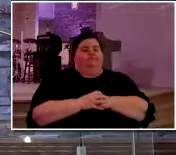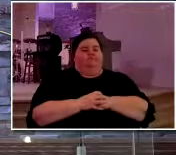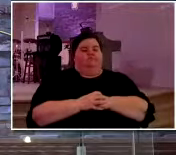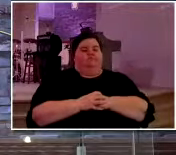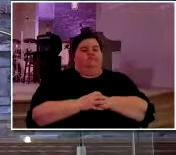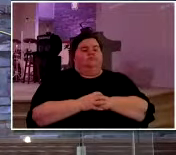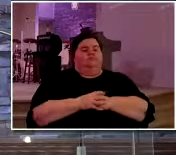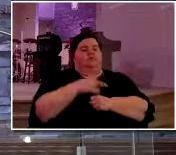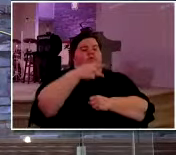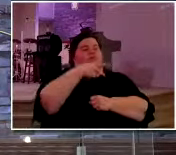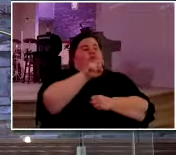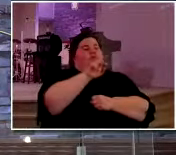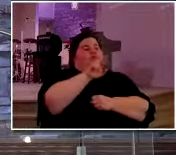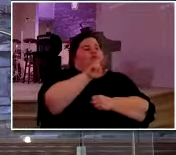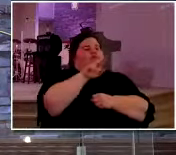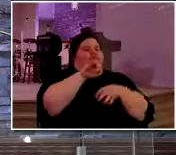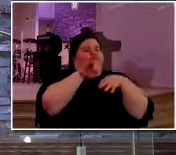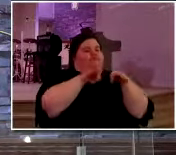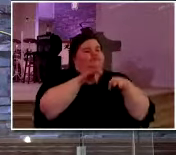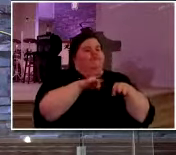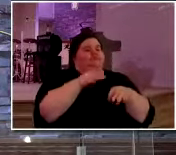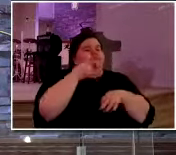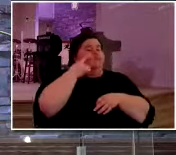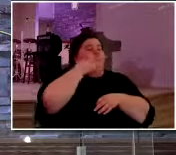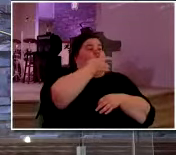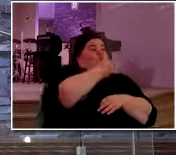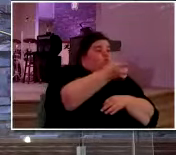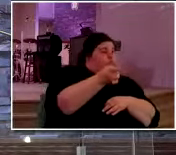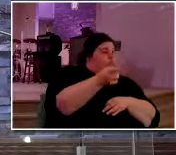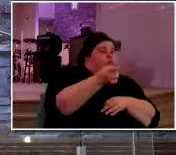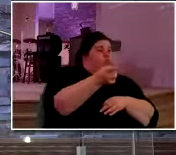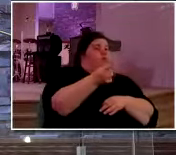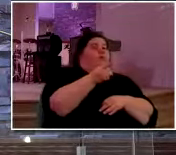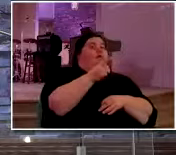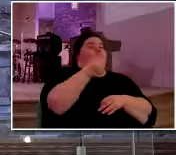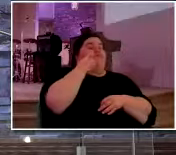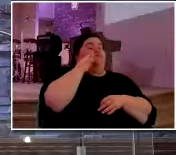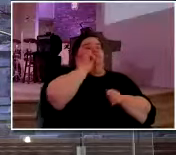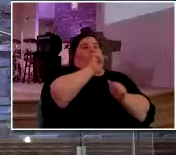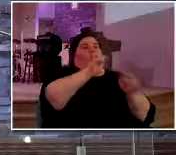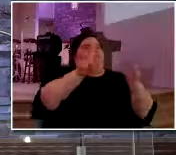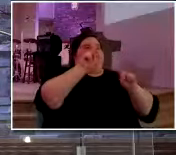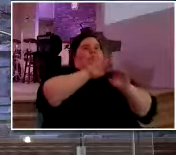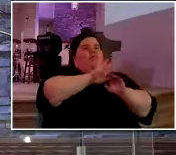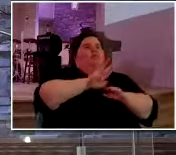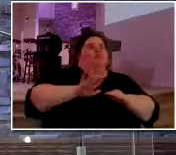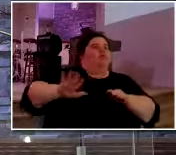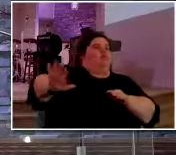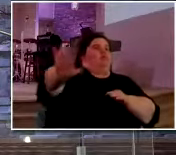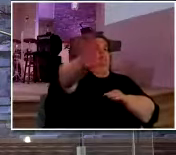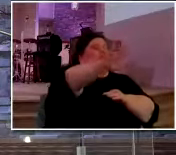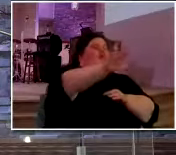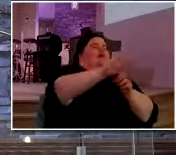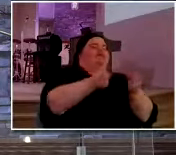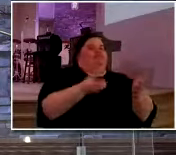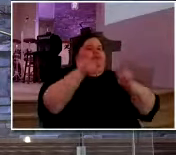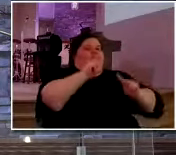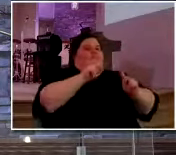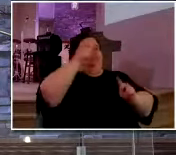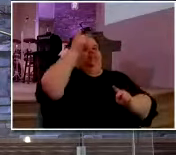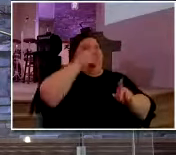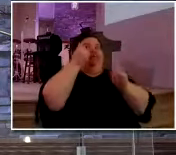Peter goes on to say, for the promise is unto you and to all that are far off, even as many as the Lord our